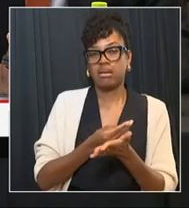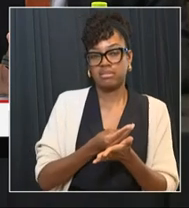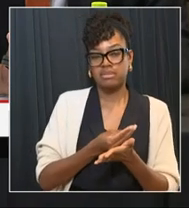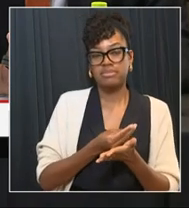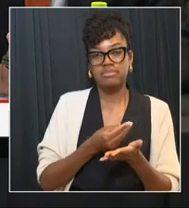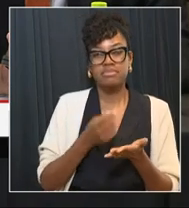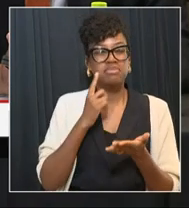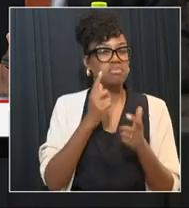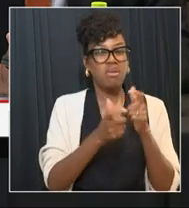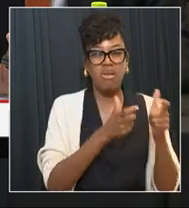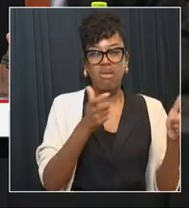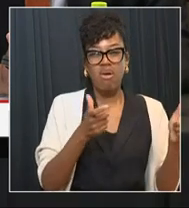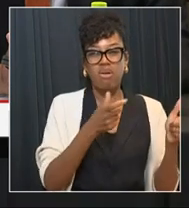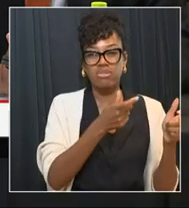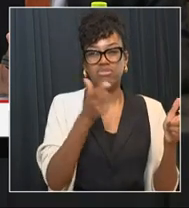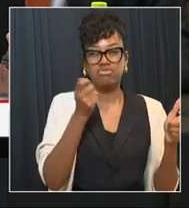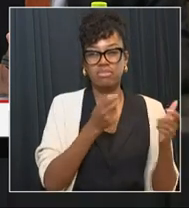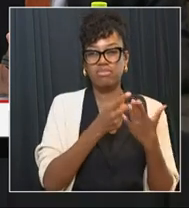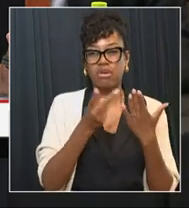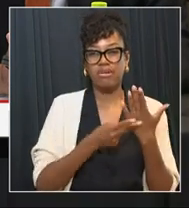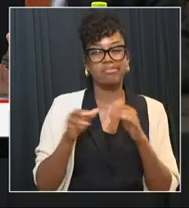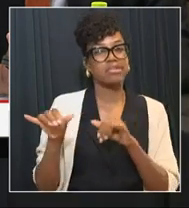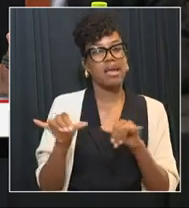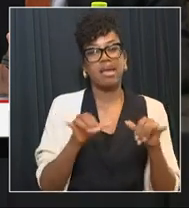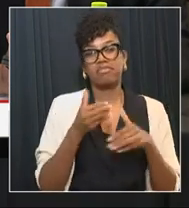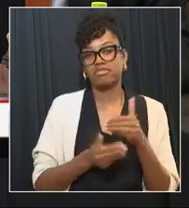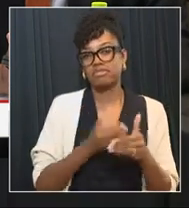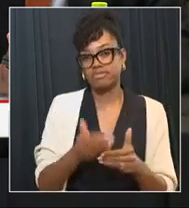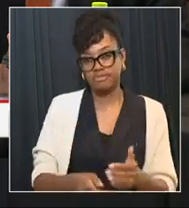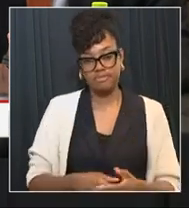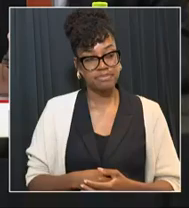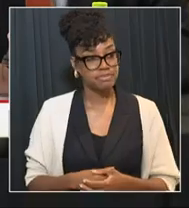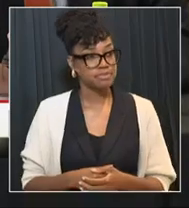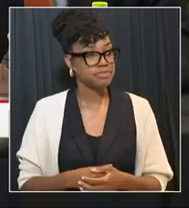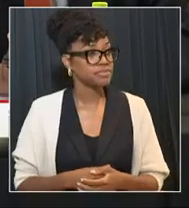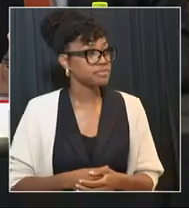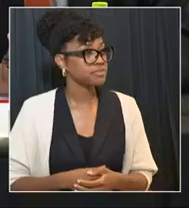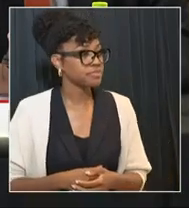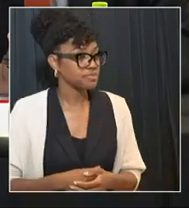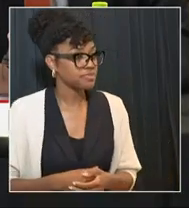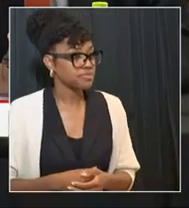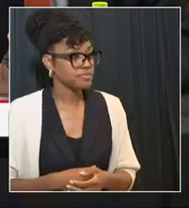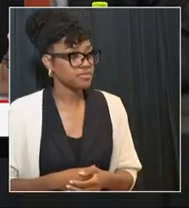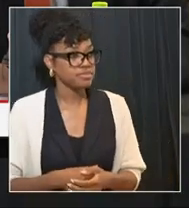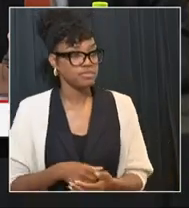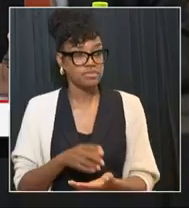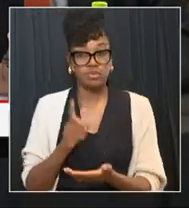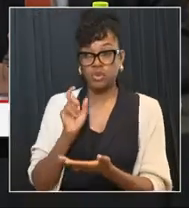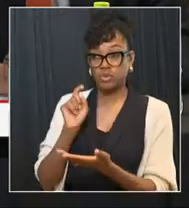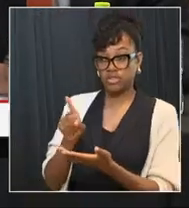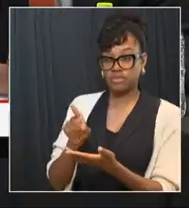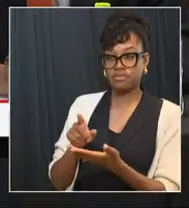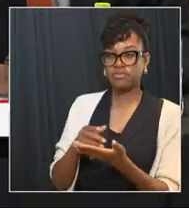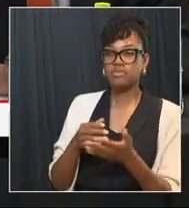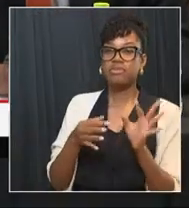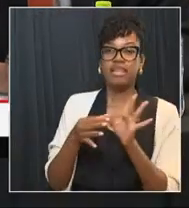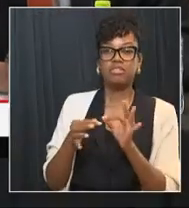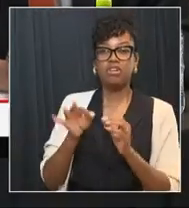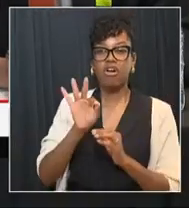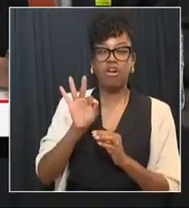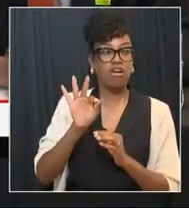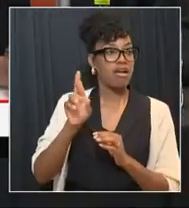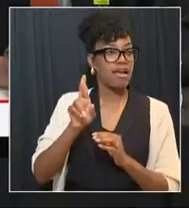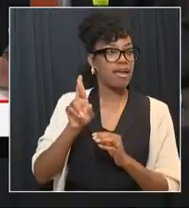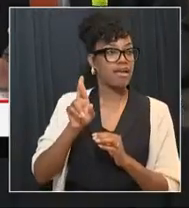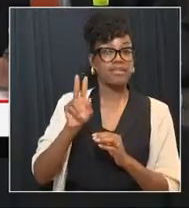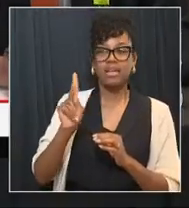large grant programs. Thank you. Yes. With respect to RFK, thanks for holding that. Could you